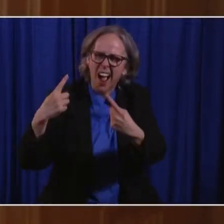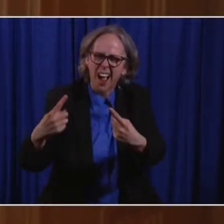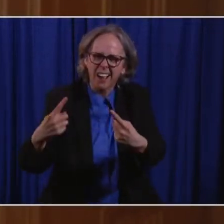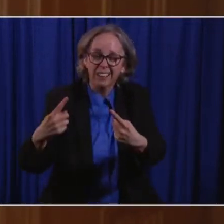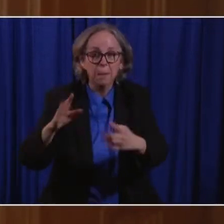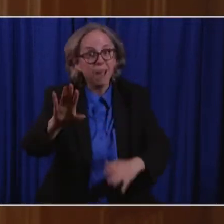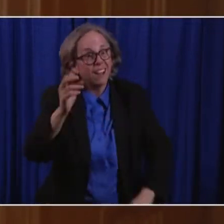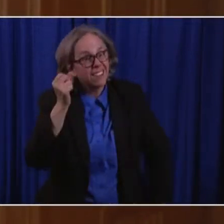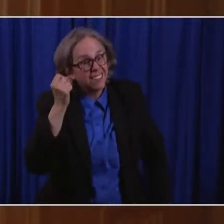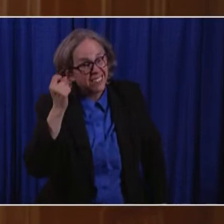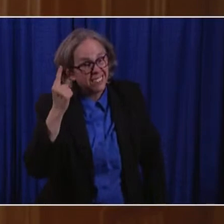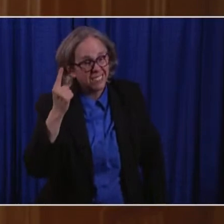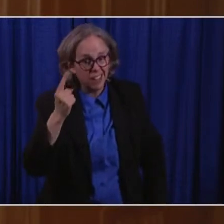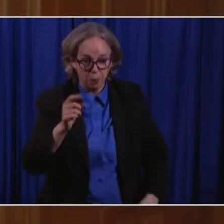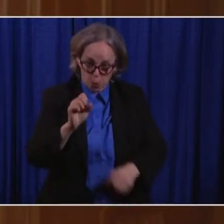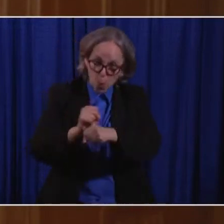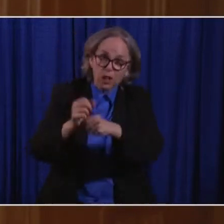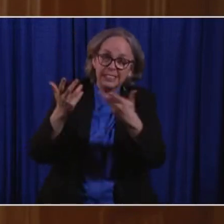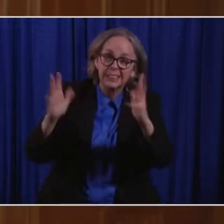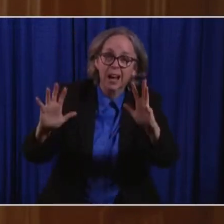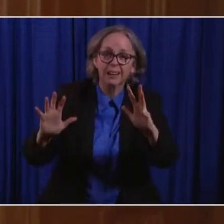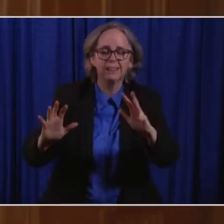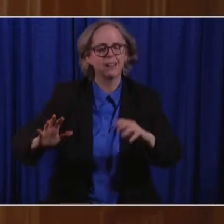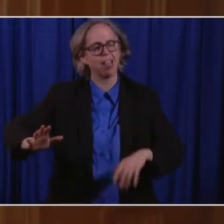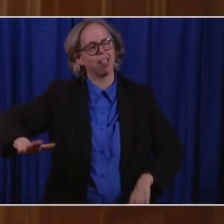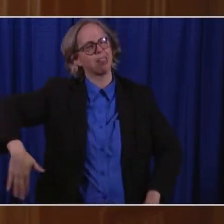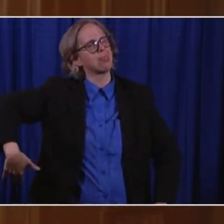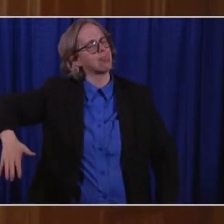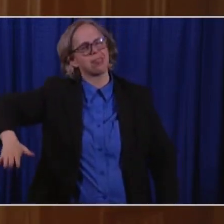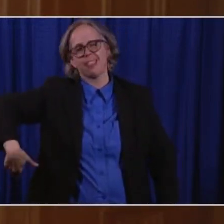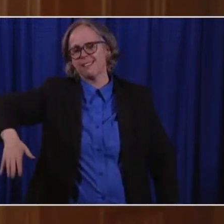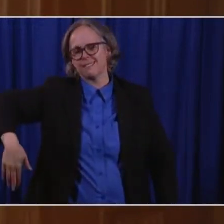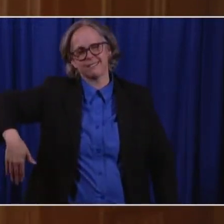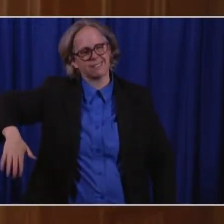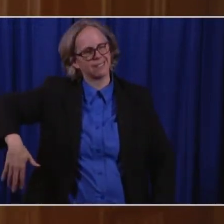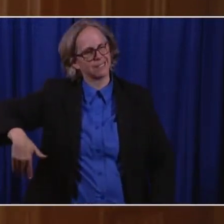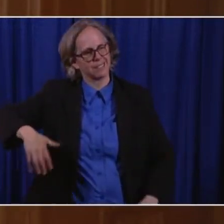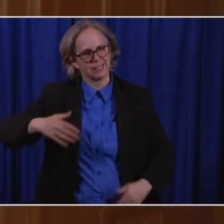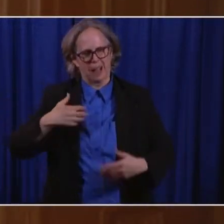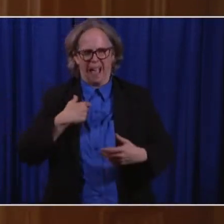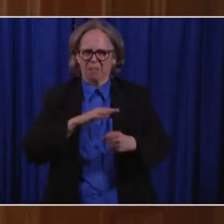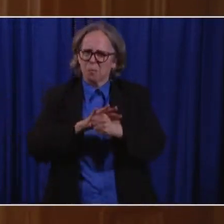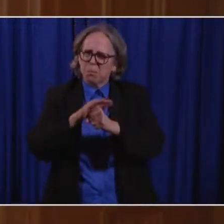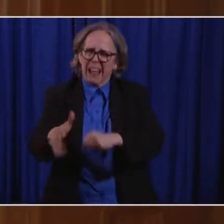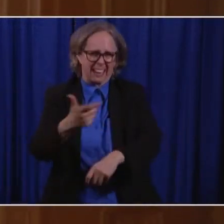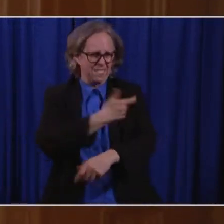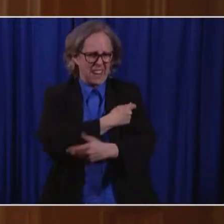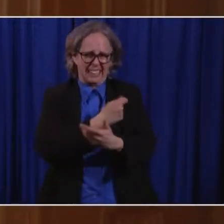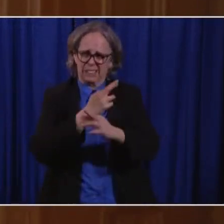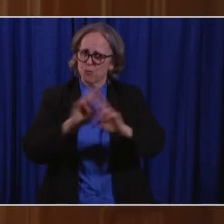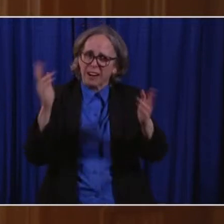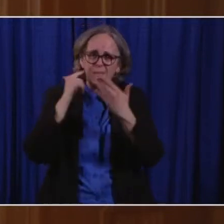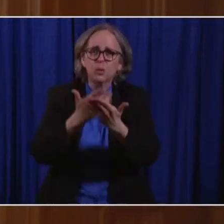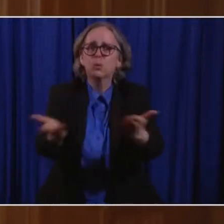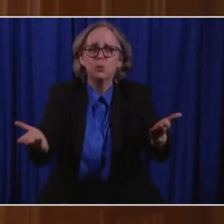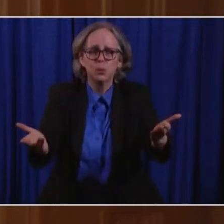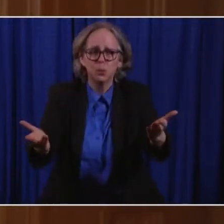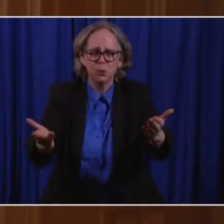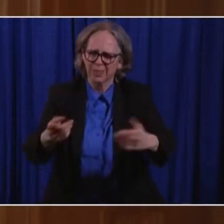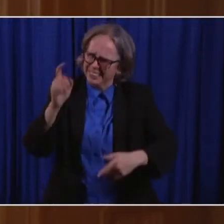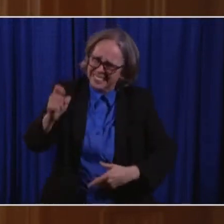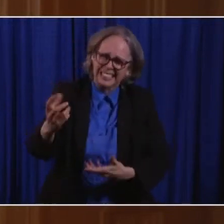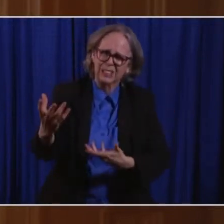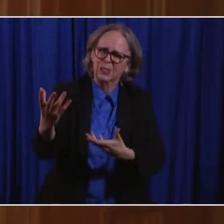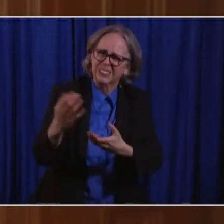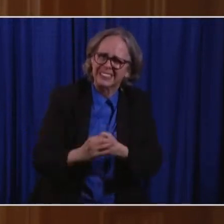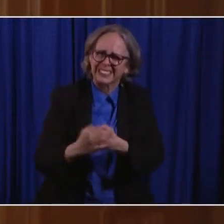done. We now have an abundance of the vaccine, and we must continue every effort to make it available and